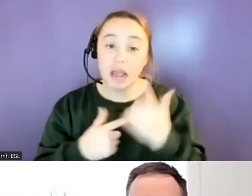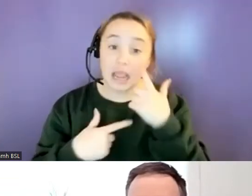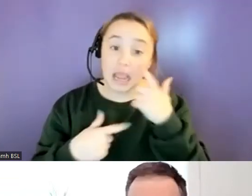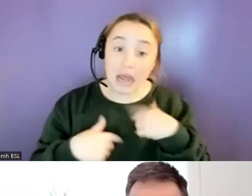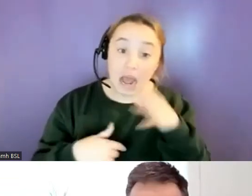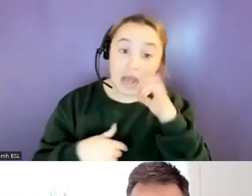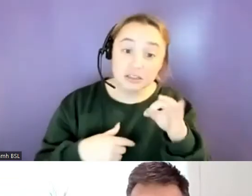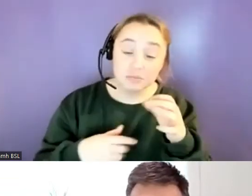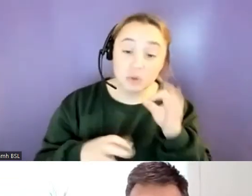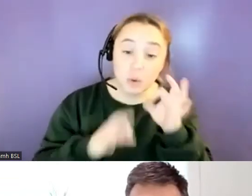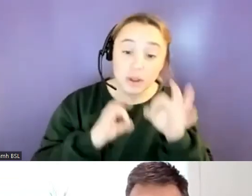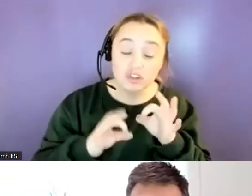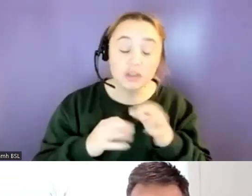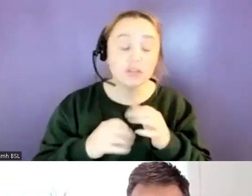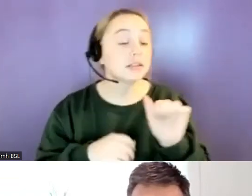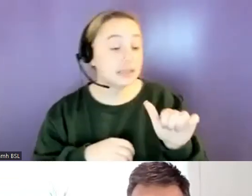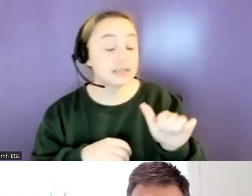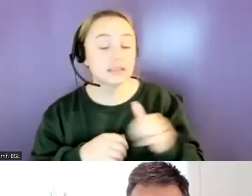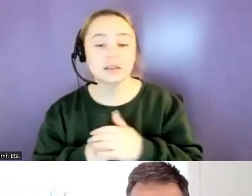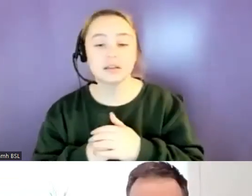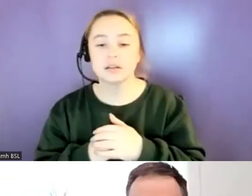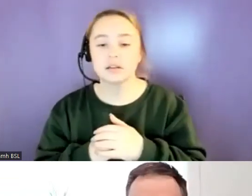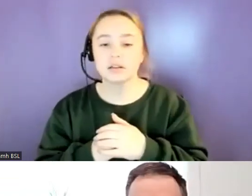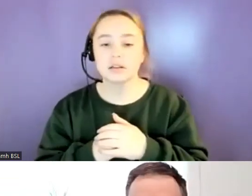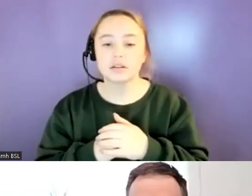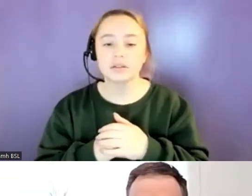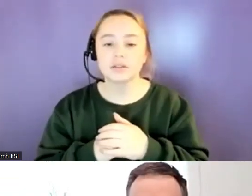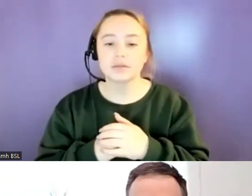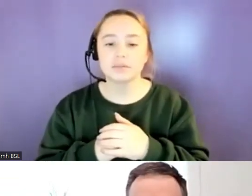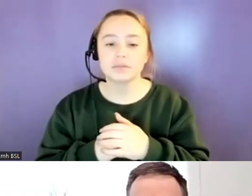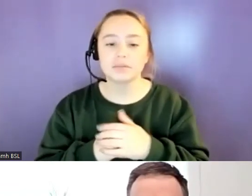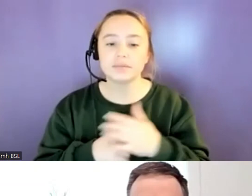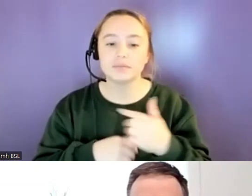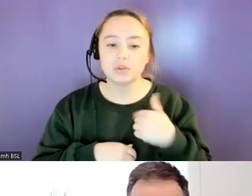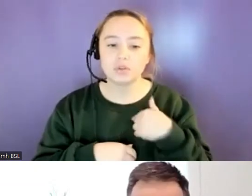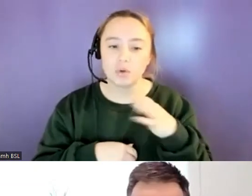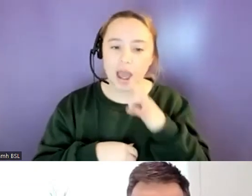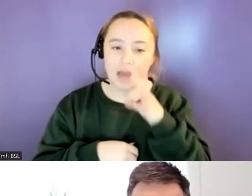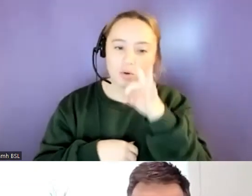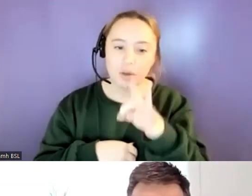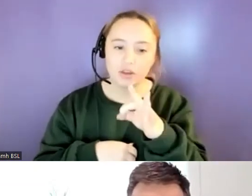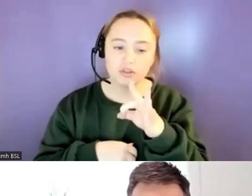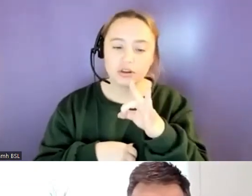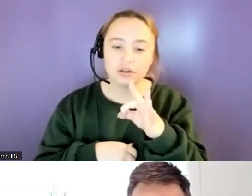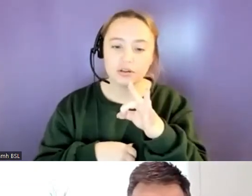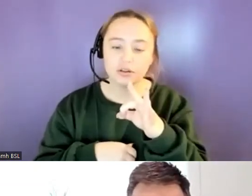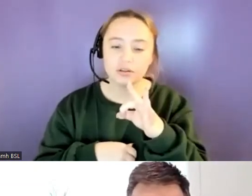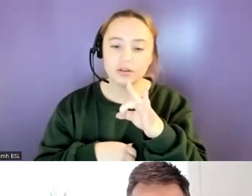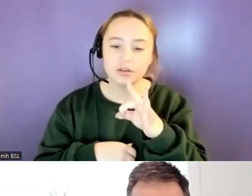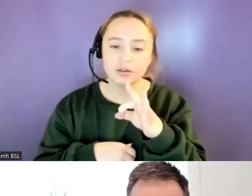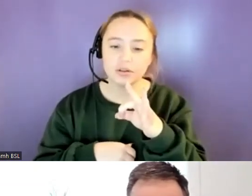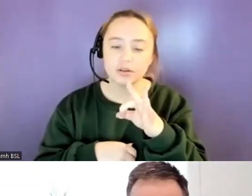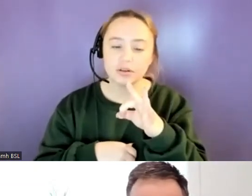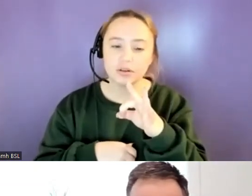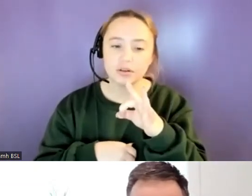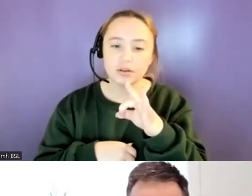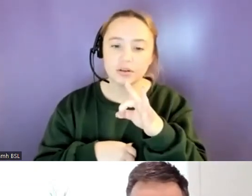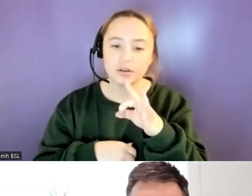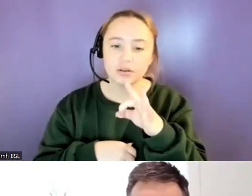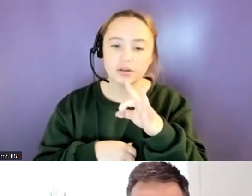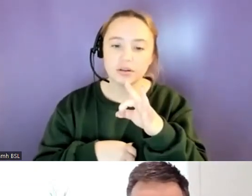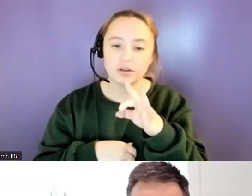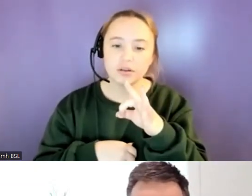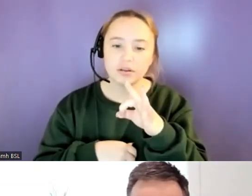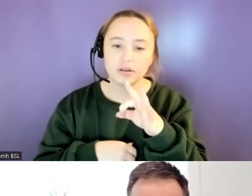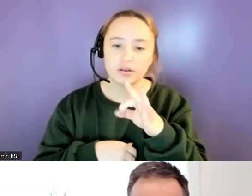Aye, go ahead. No problem. It's a question to the last. It's a question from the last.